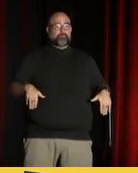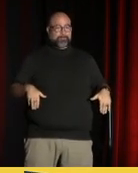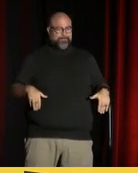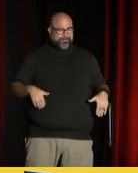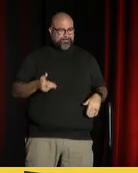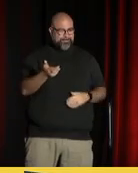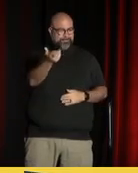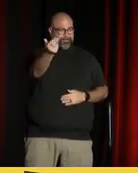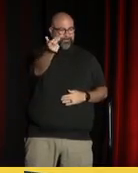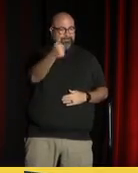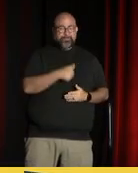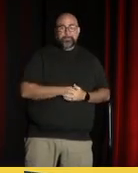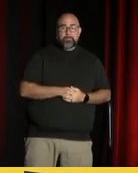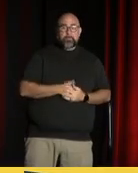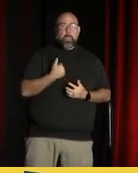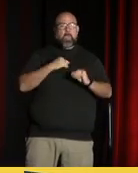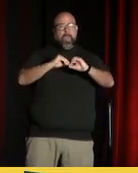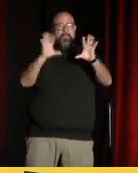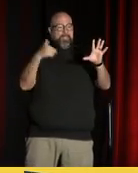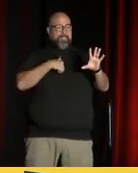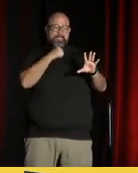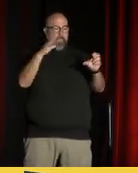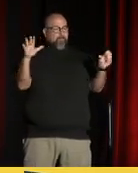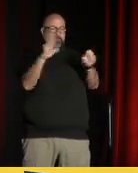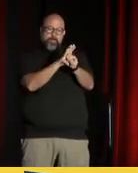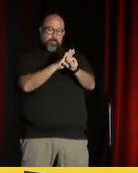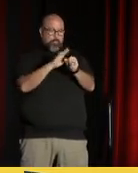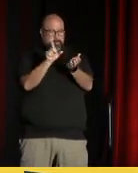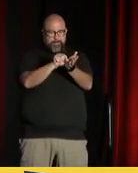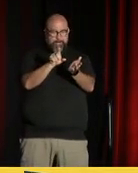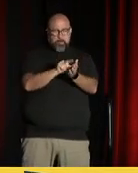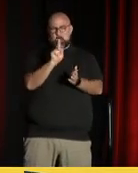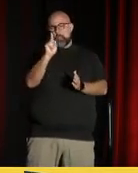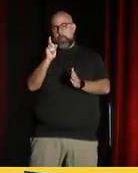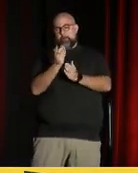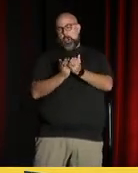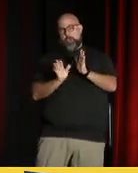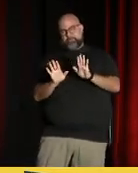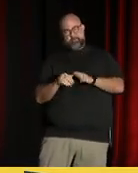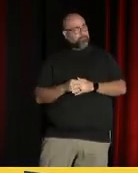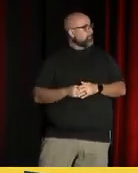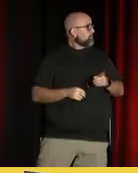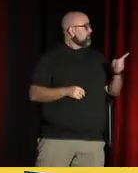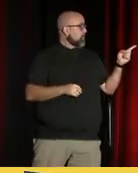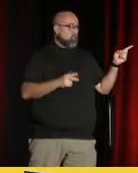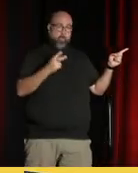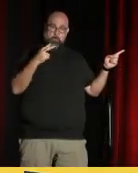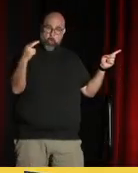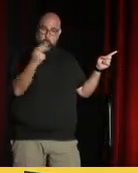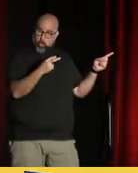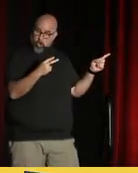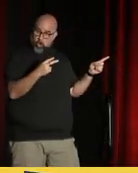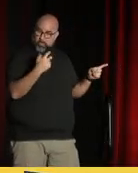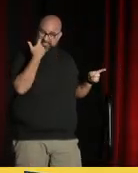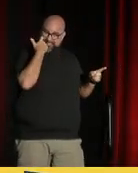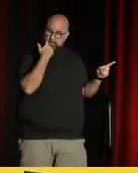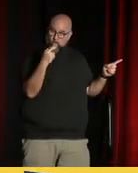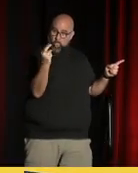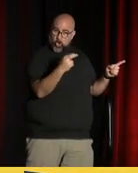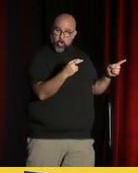Now, obviously, this is not the entire paper. This is just one section of the paper. Anybody had a chance to look at the Orlando